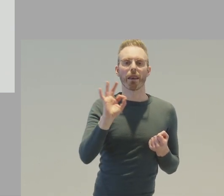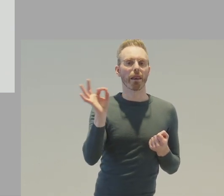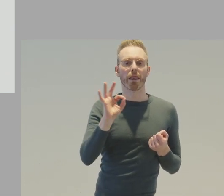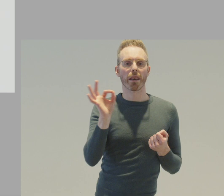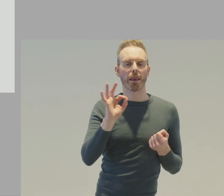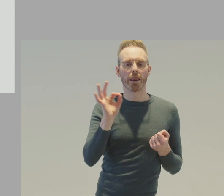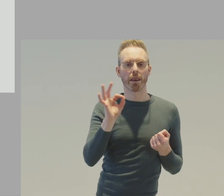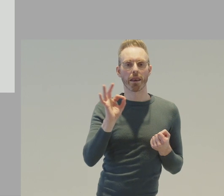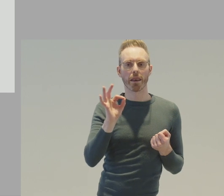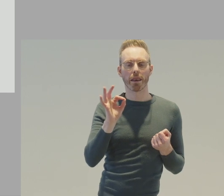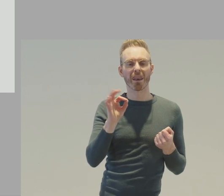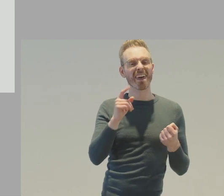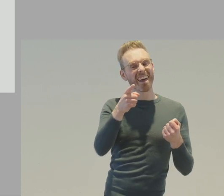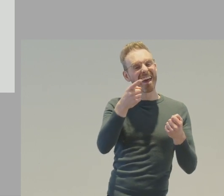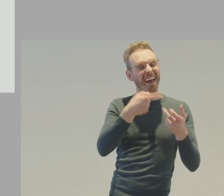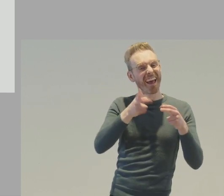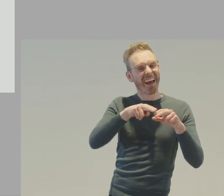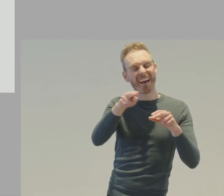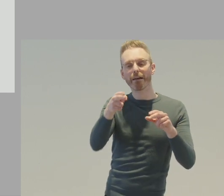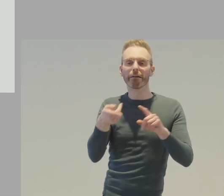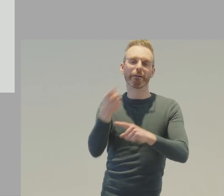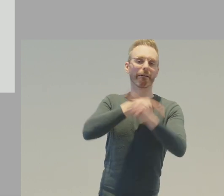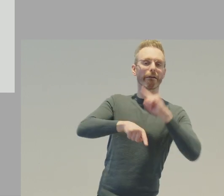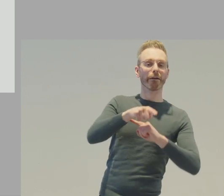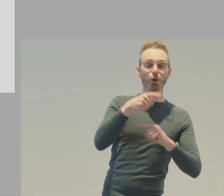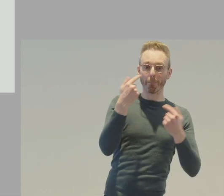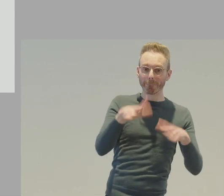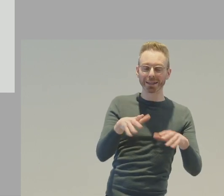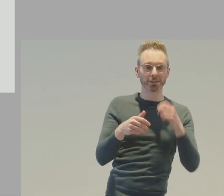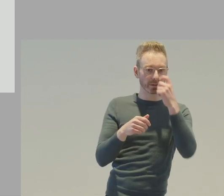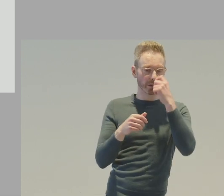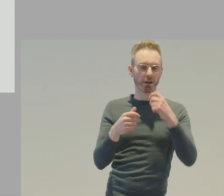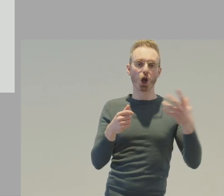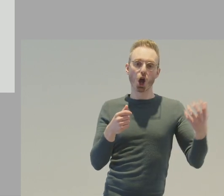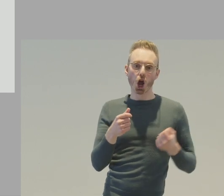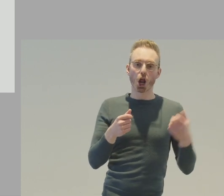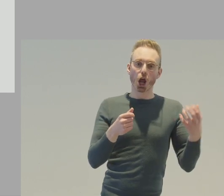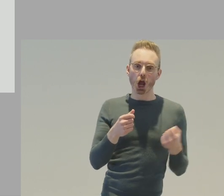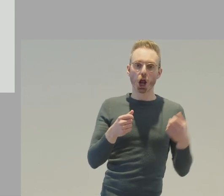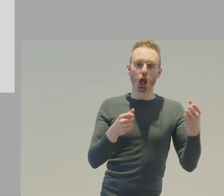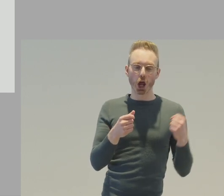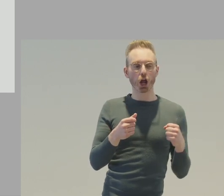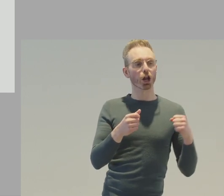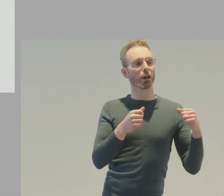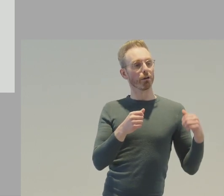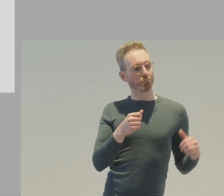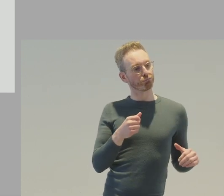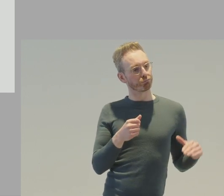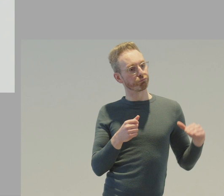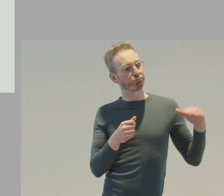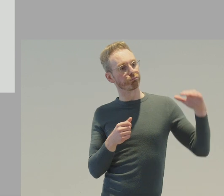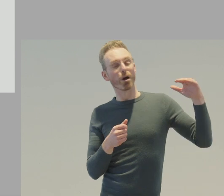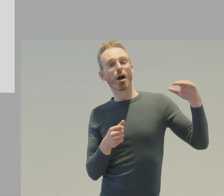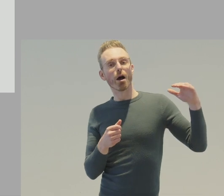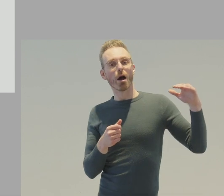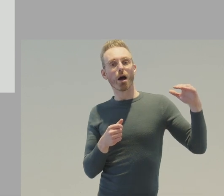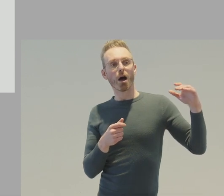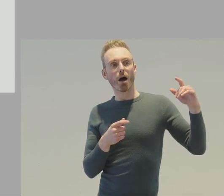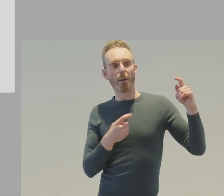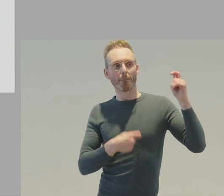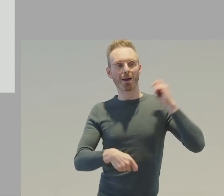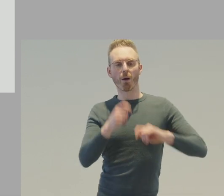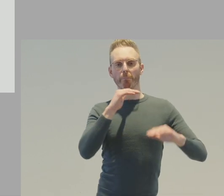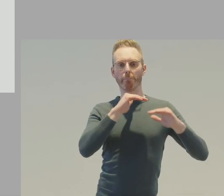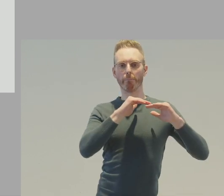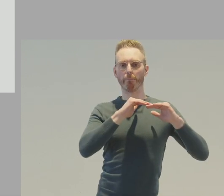taken 55p to the amount that you actually get from universal credit is 0. If it reduces to 0 and it stays at 0 for